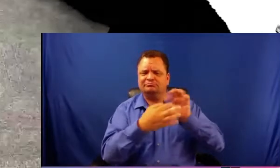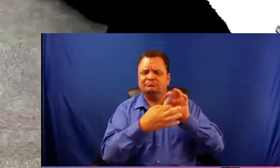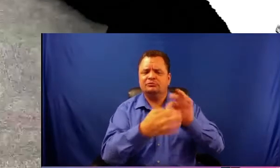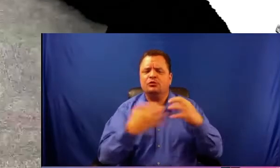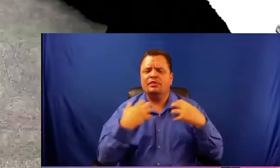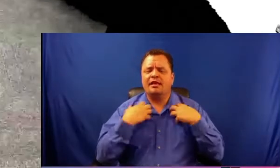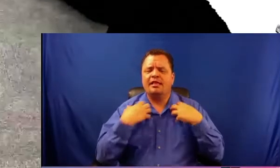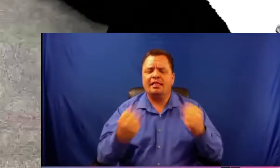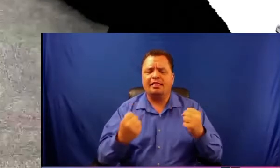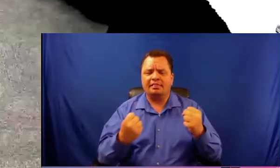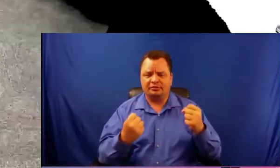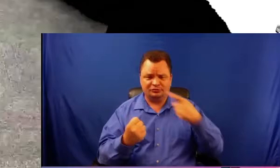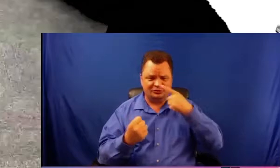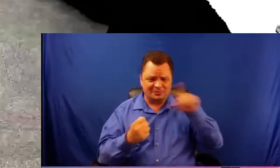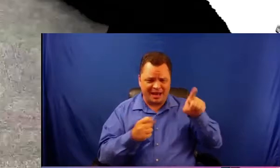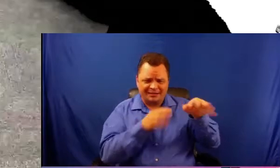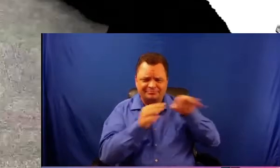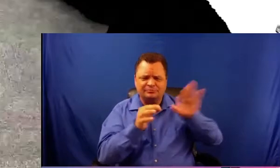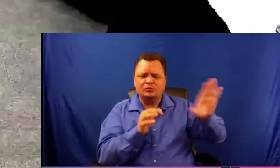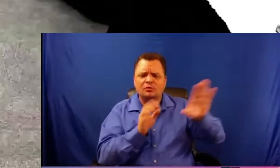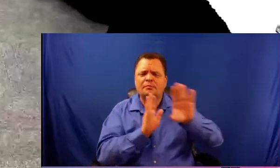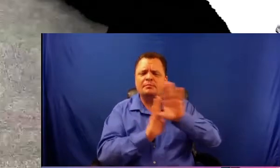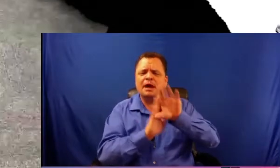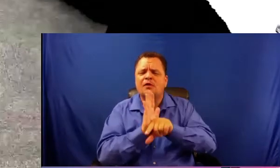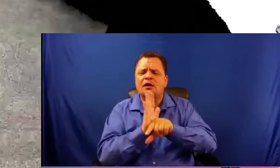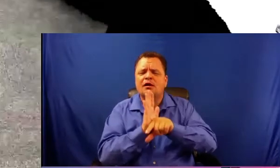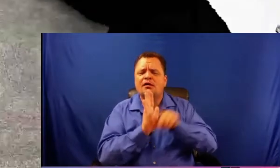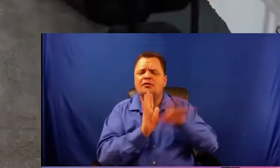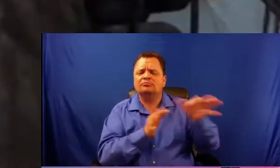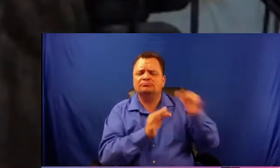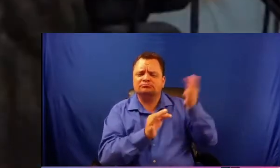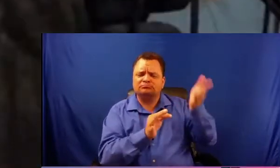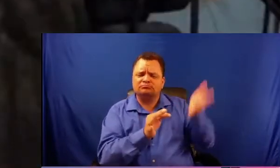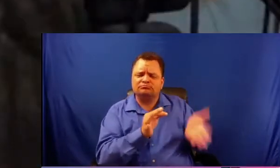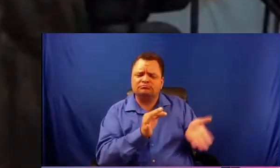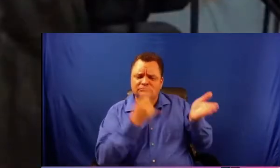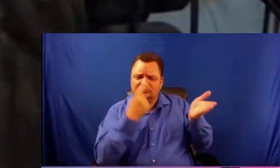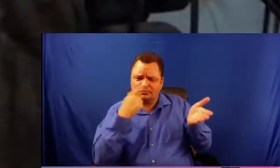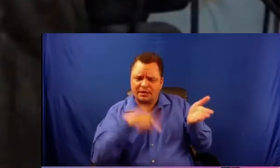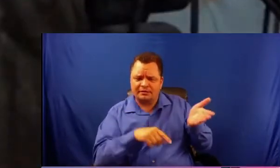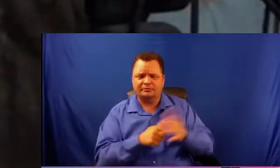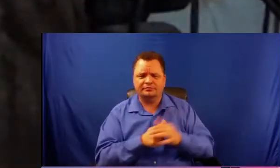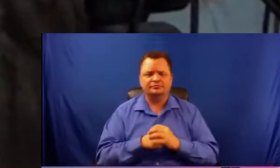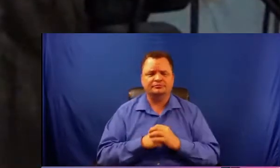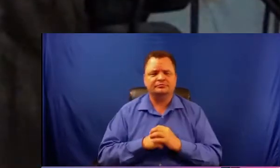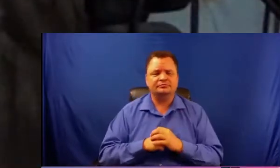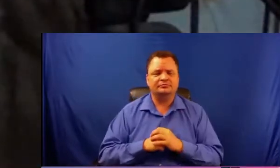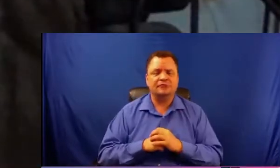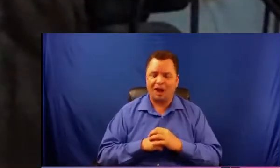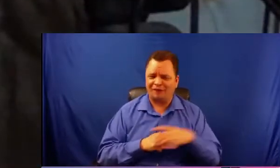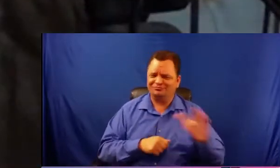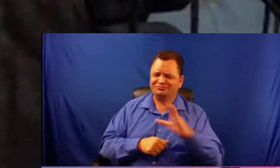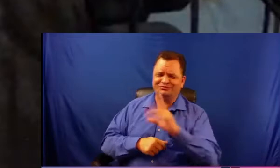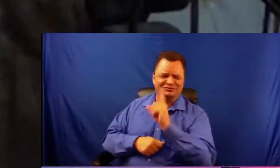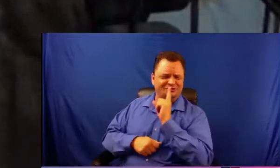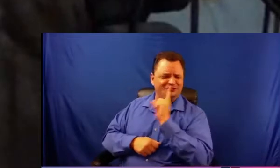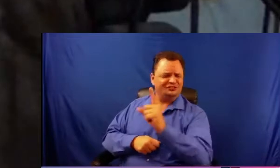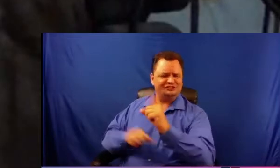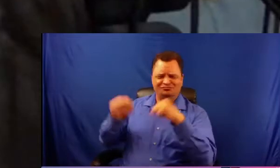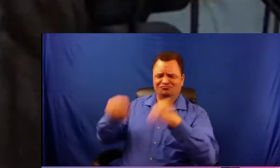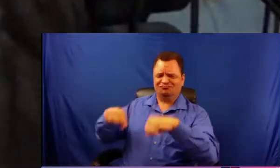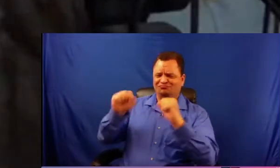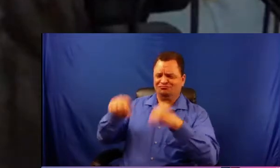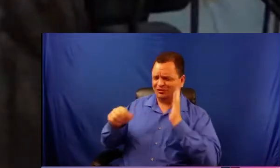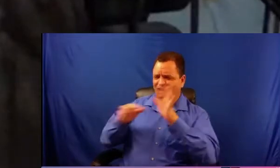bio about yourself? Sure. And there's folks listening over that way too, right? There are people all over the place listening.